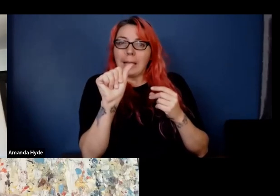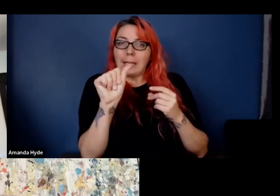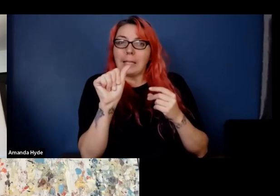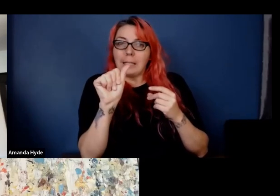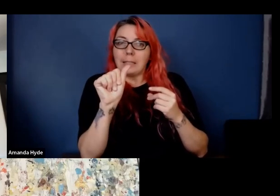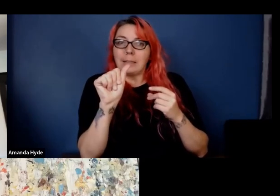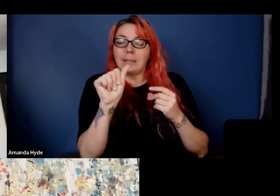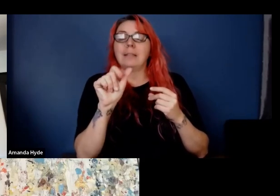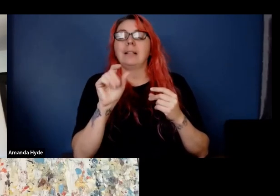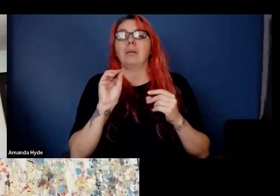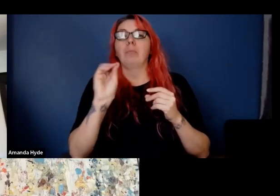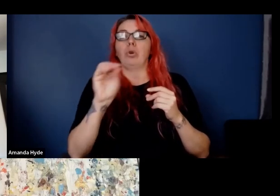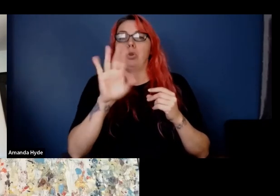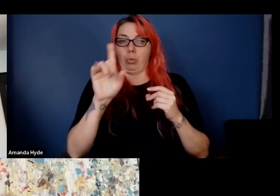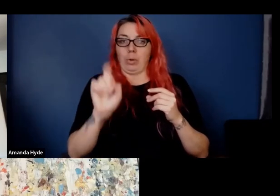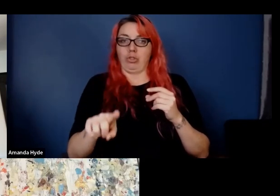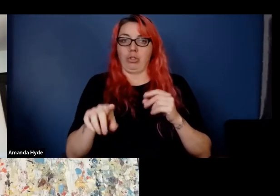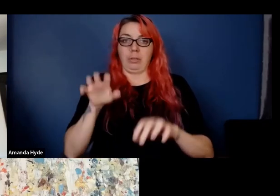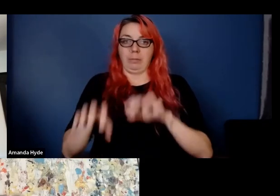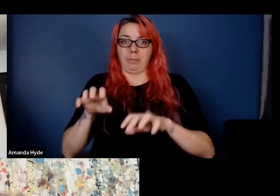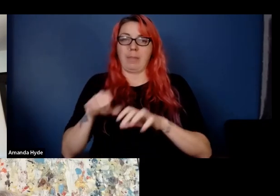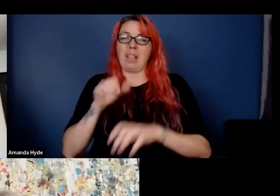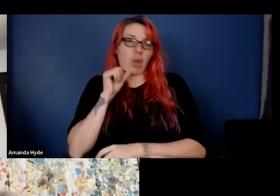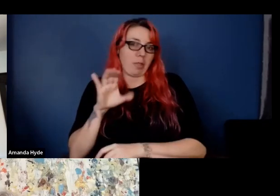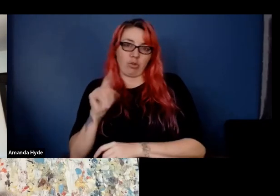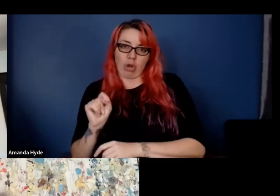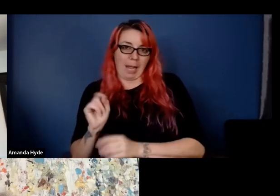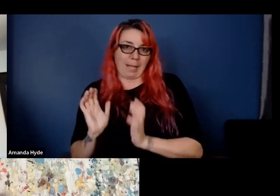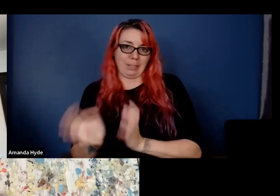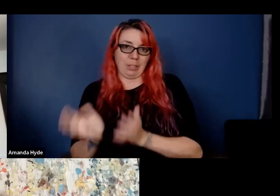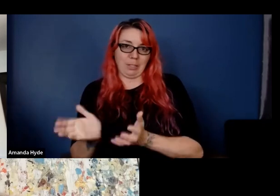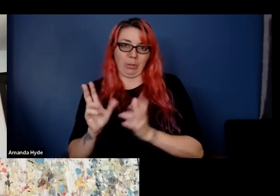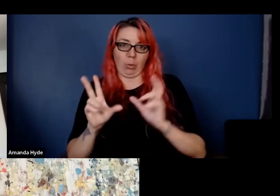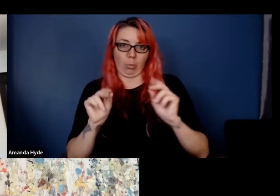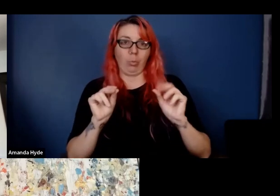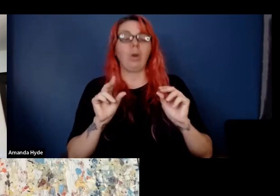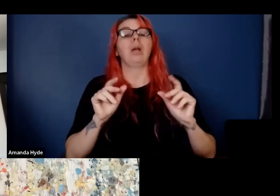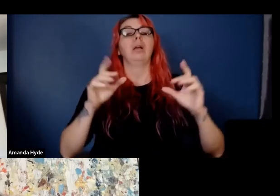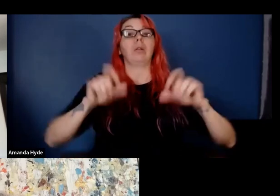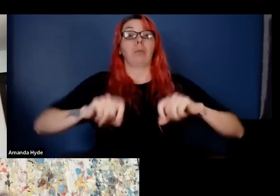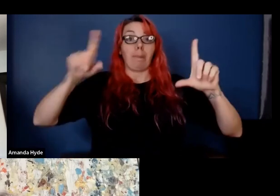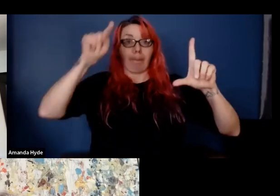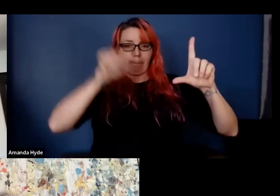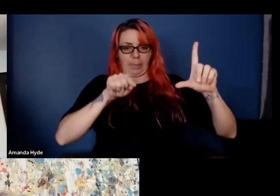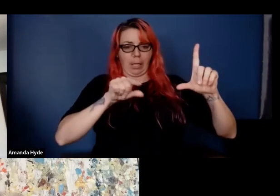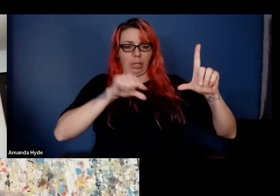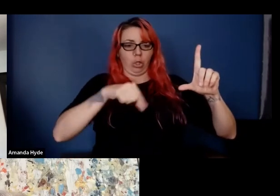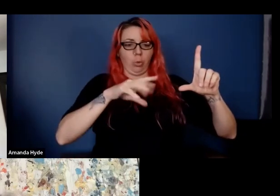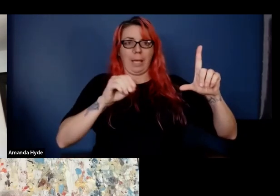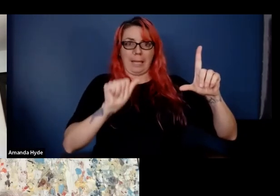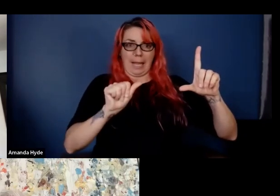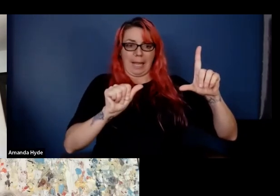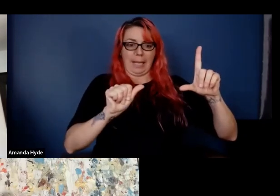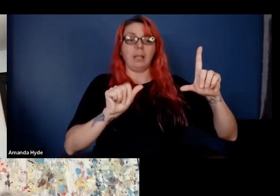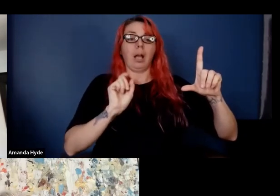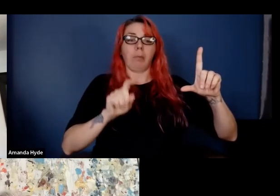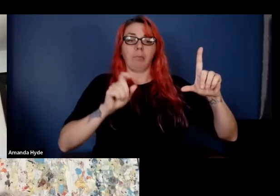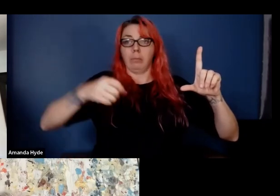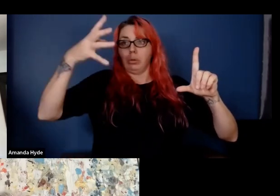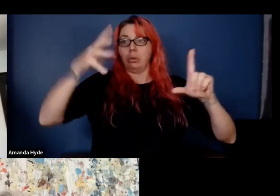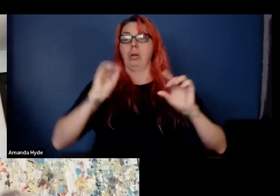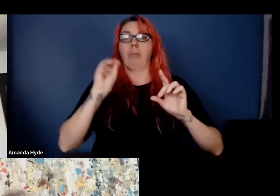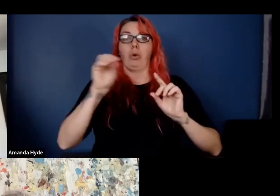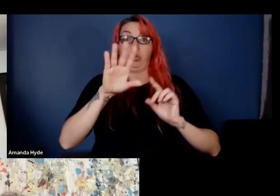However, if you have comments or answers to things that are asked throughout the presentation, please put those in the